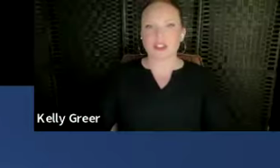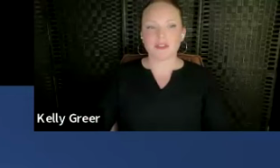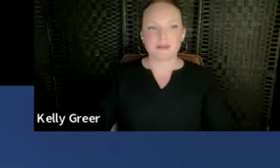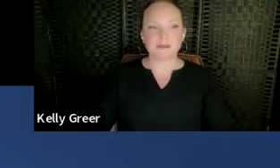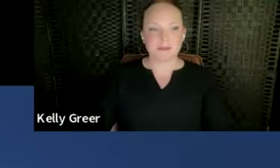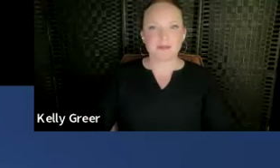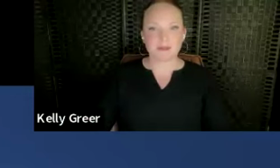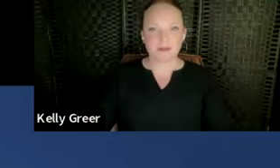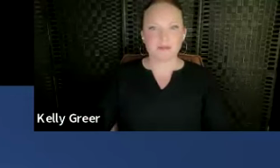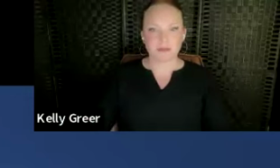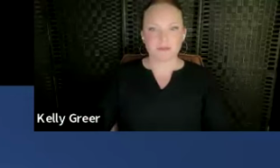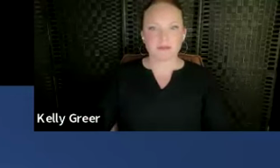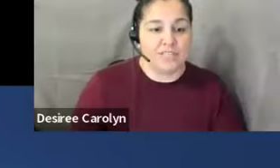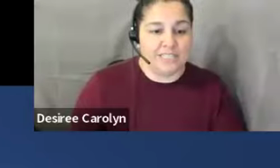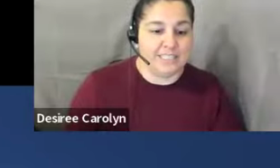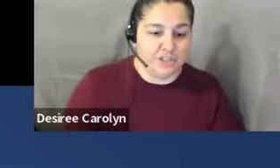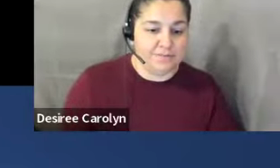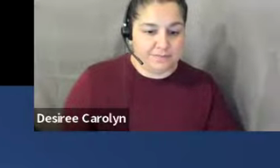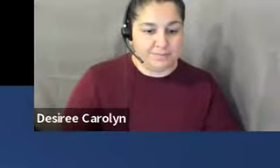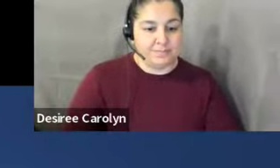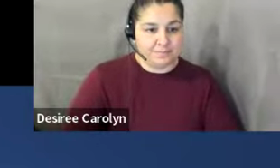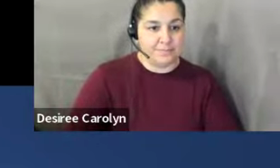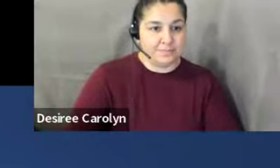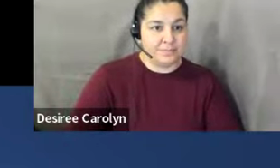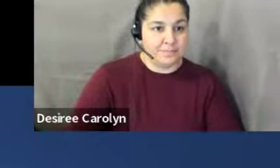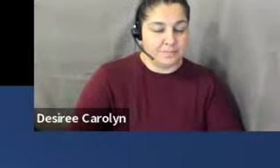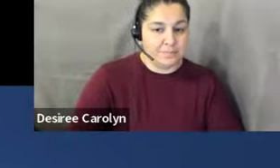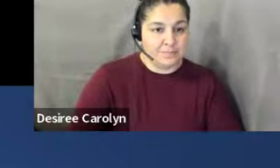Information for the listserv. And information for the listserv.